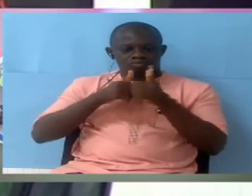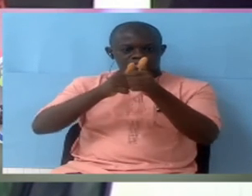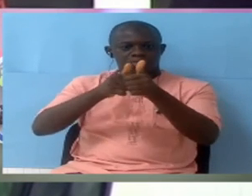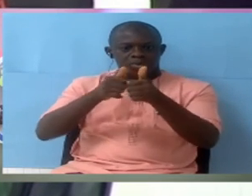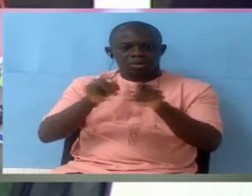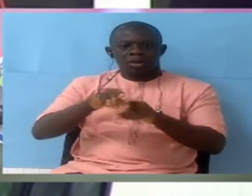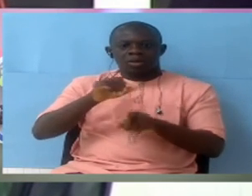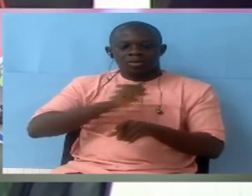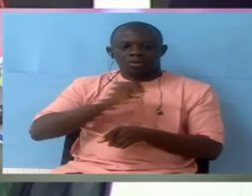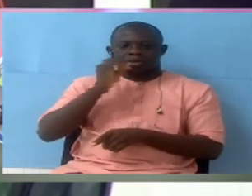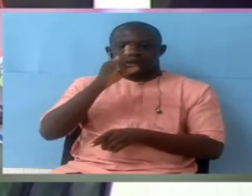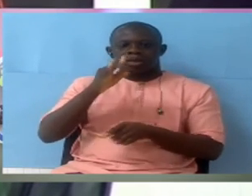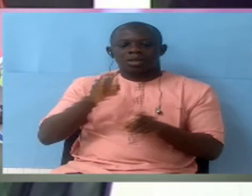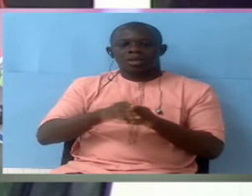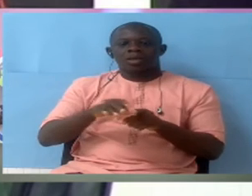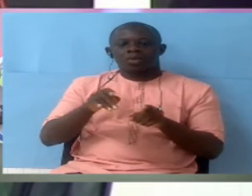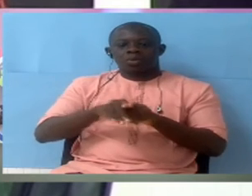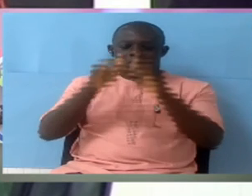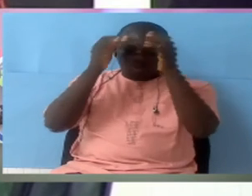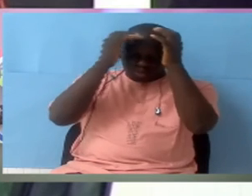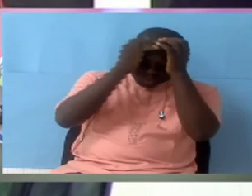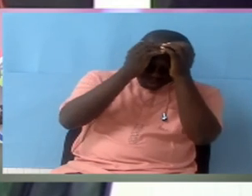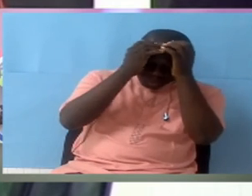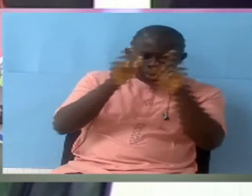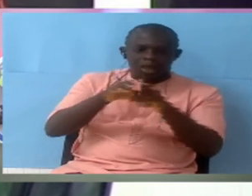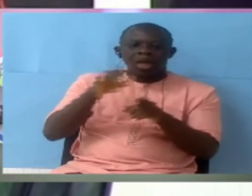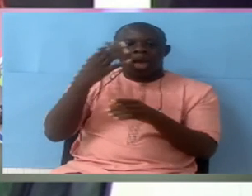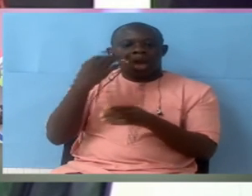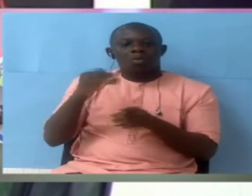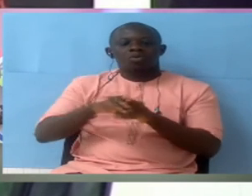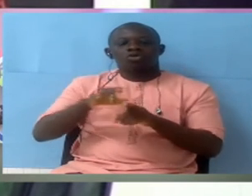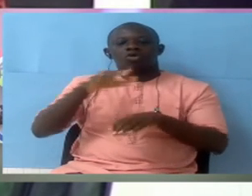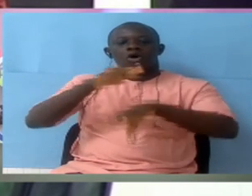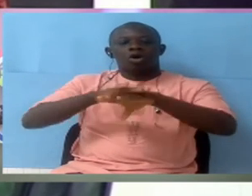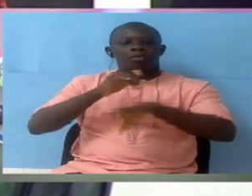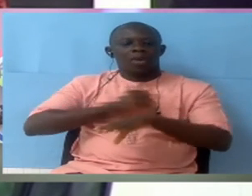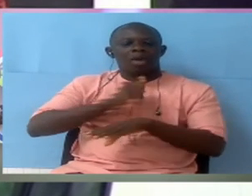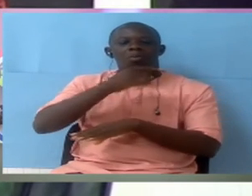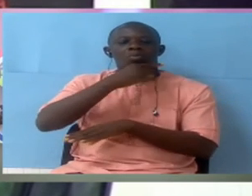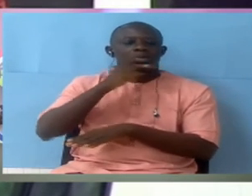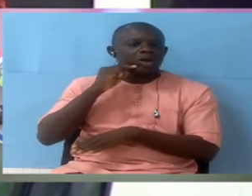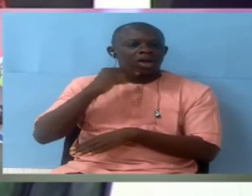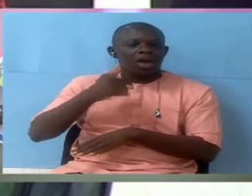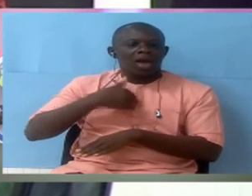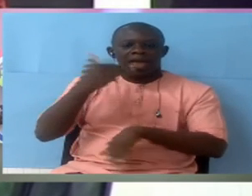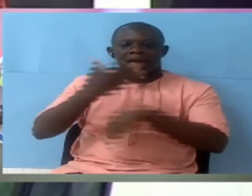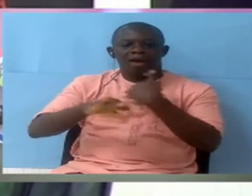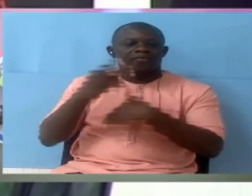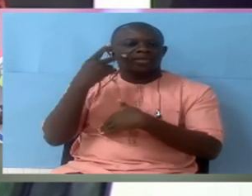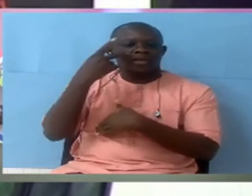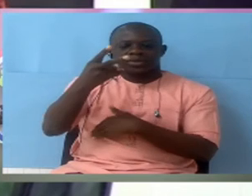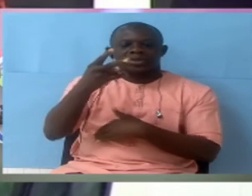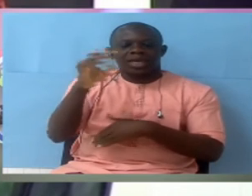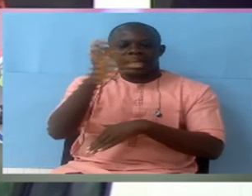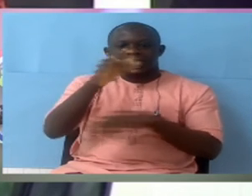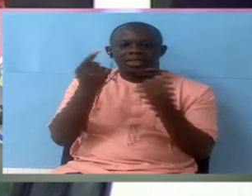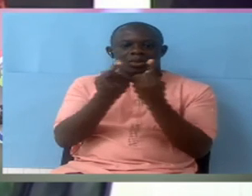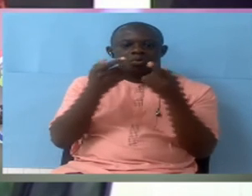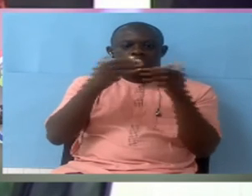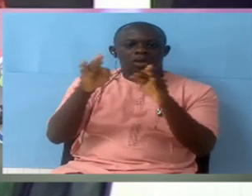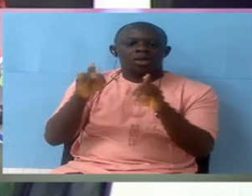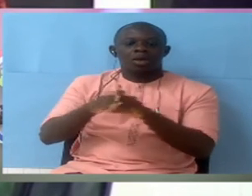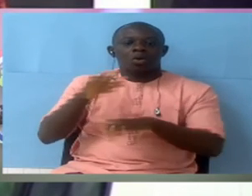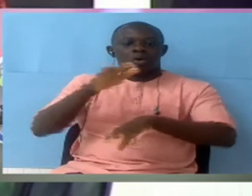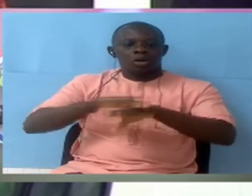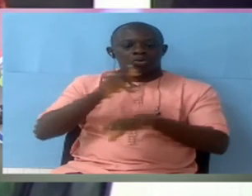he was saying, Mba Koko, that means, to my mother, I have never seen anything like this. On the